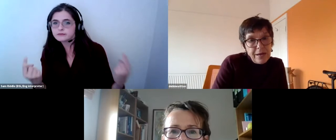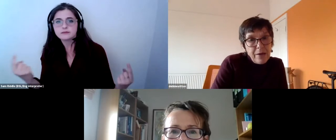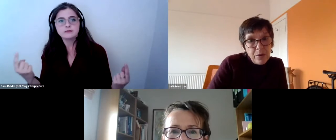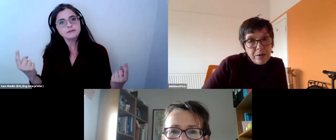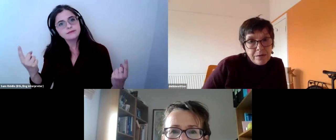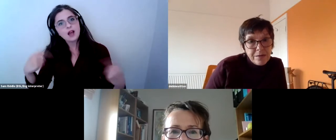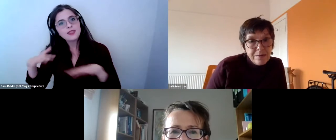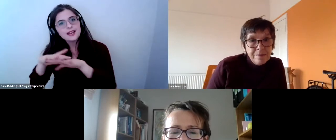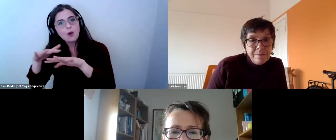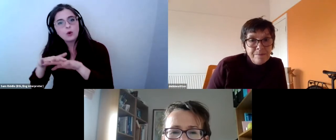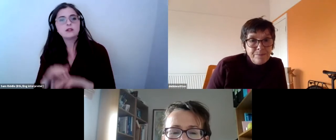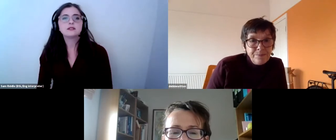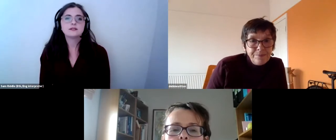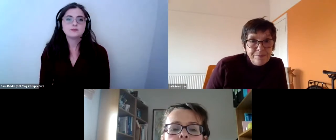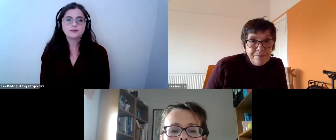support those other networks.